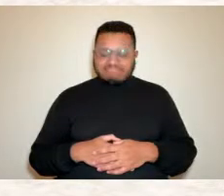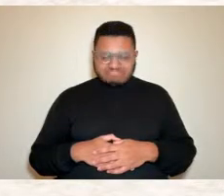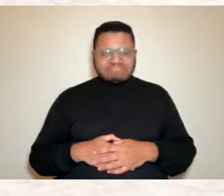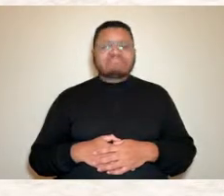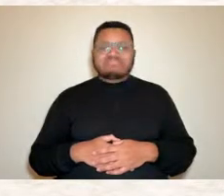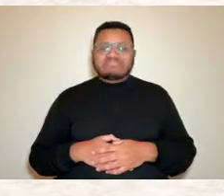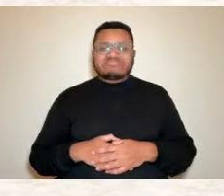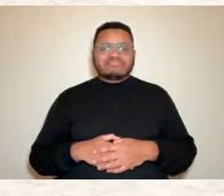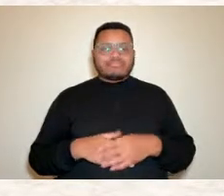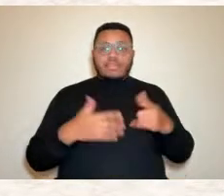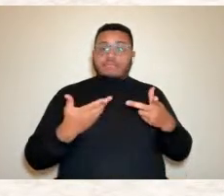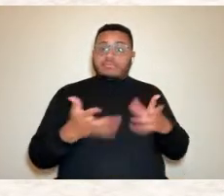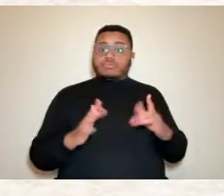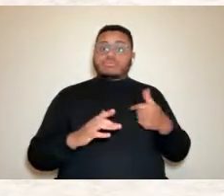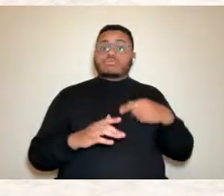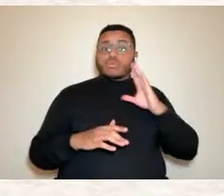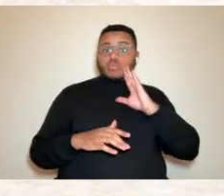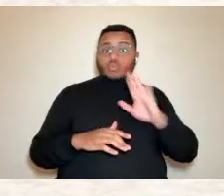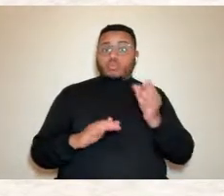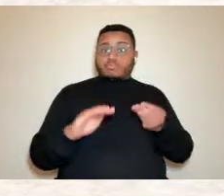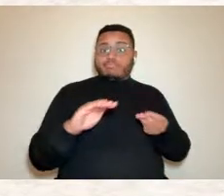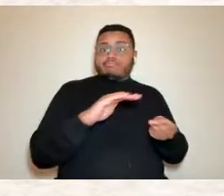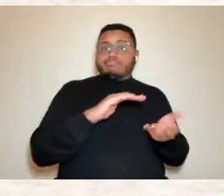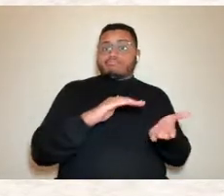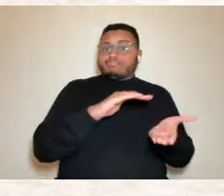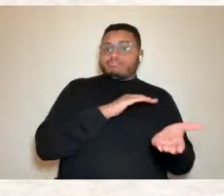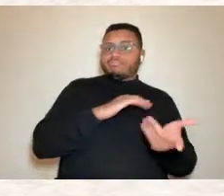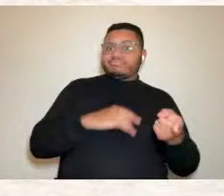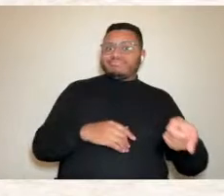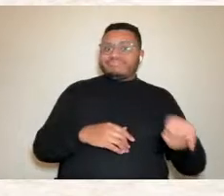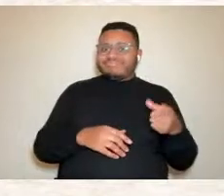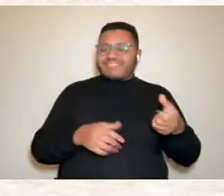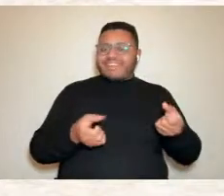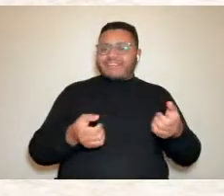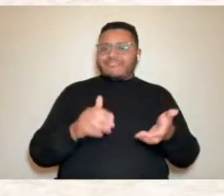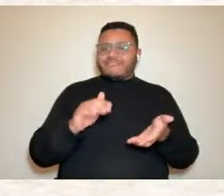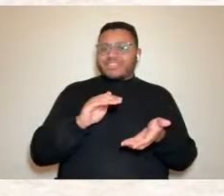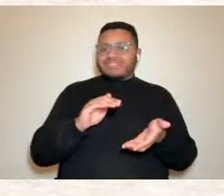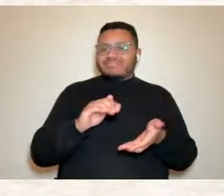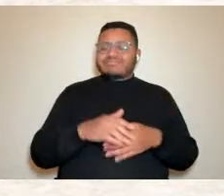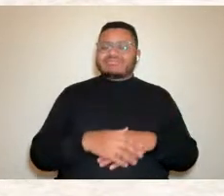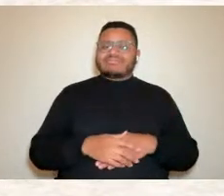Okay, that is done. I'm going to go ahead and pop that in the oven.